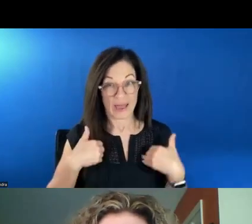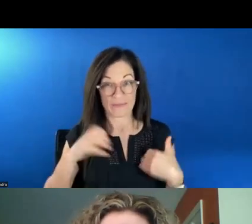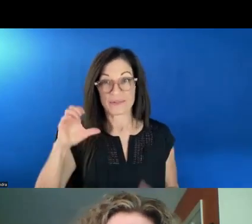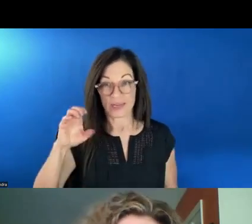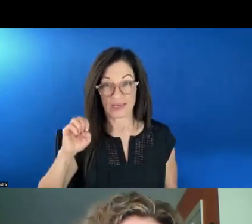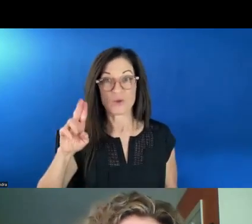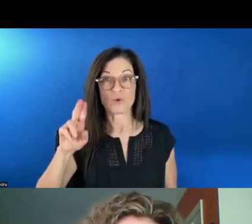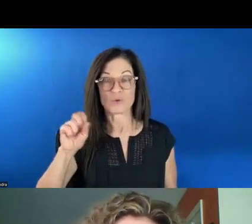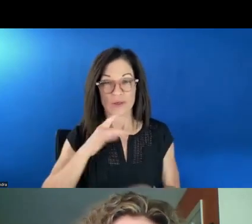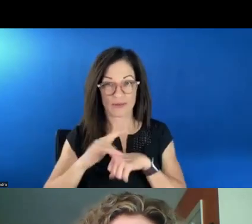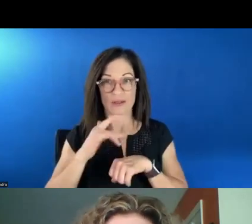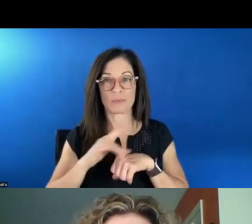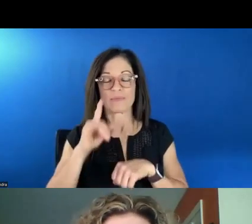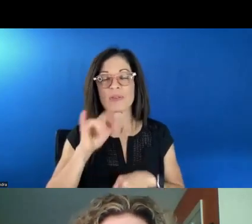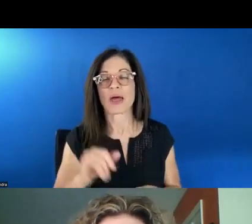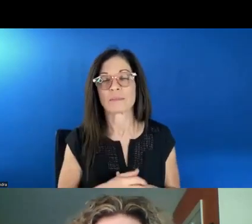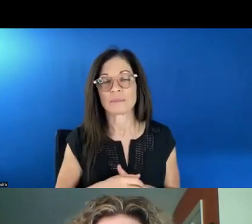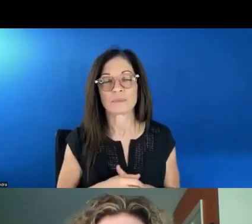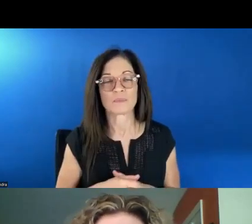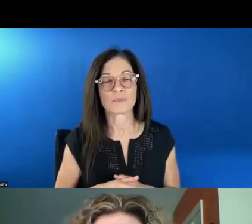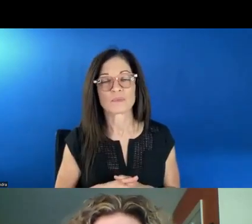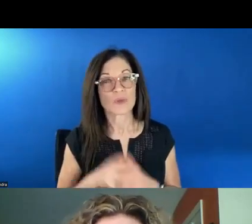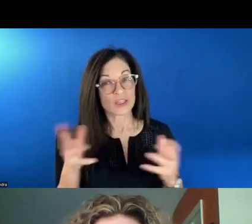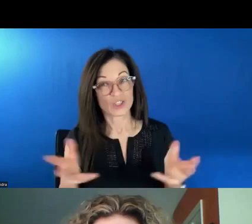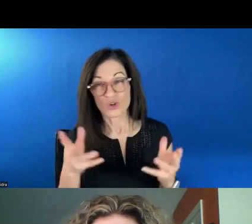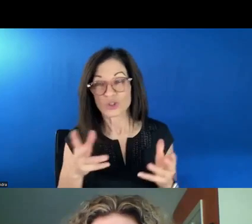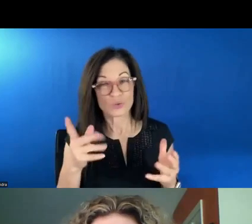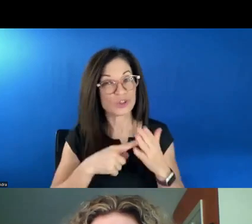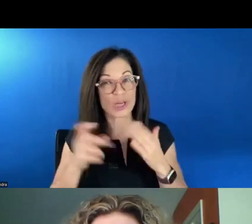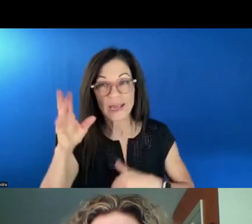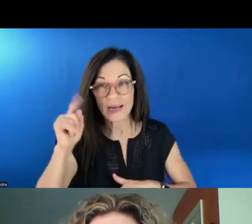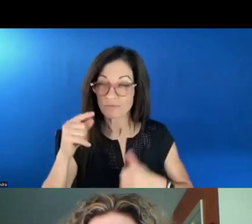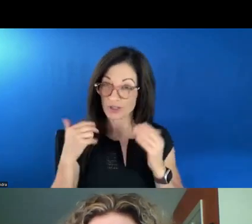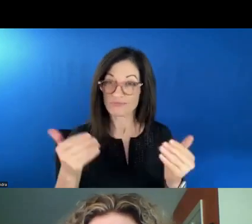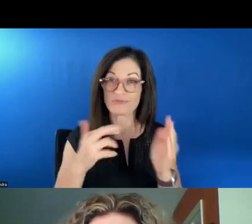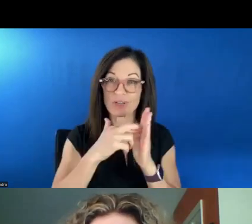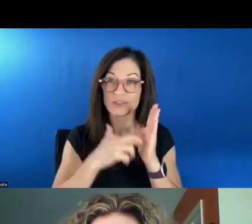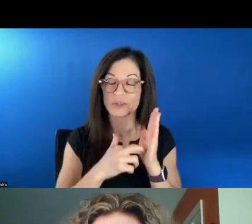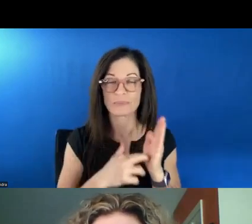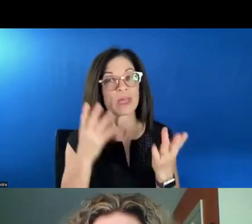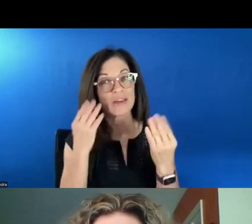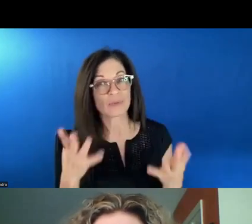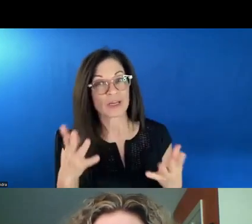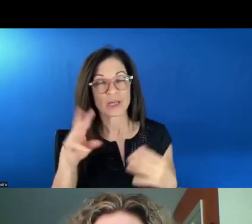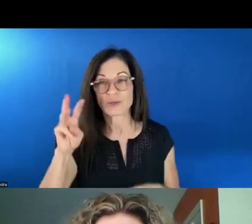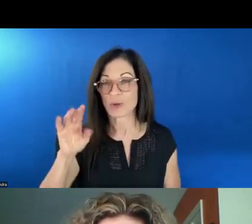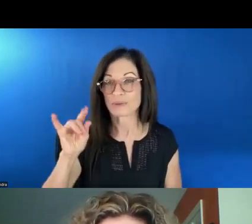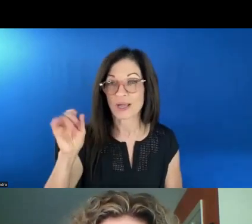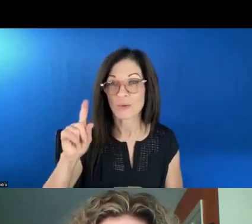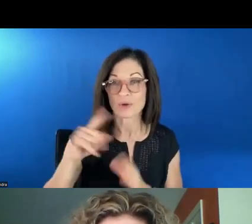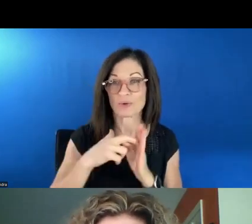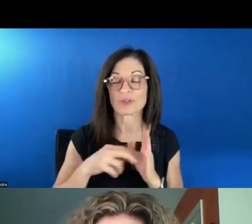for this, and just encourage you to check it out and register. The information and the website to register are